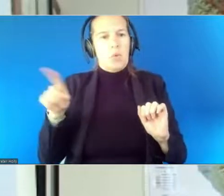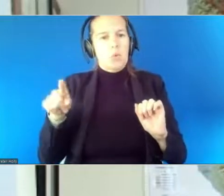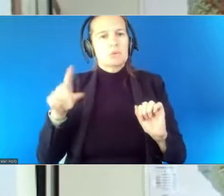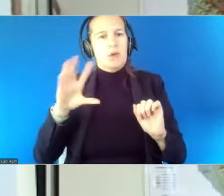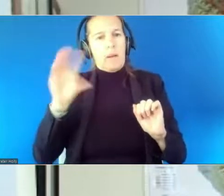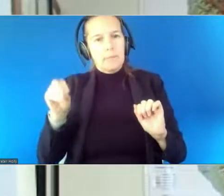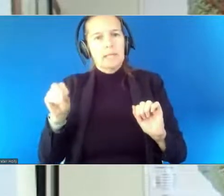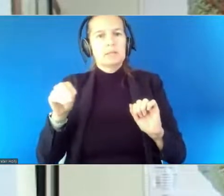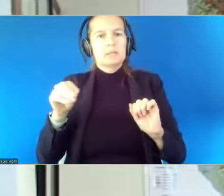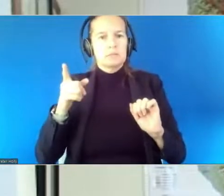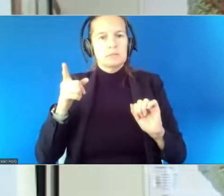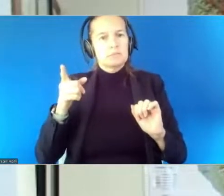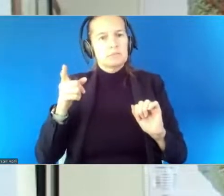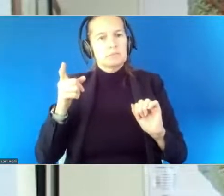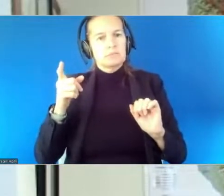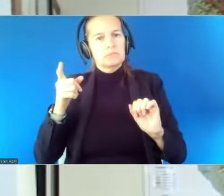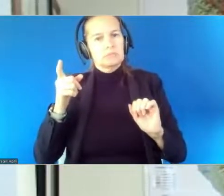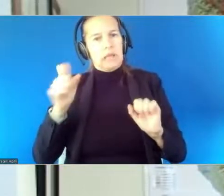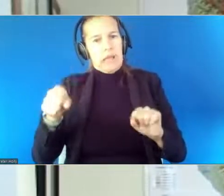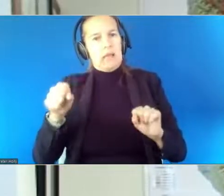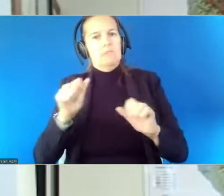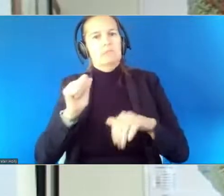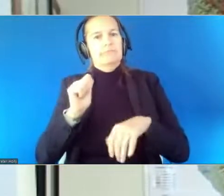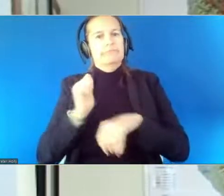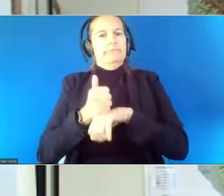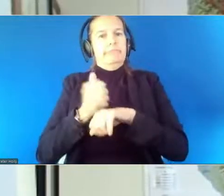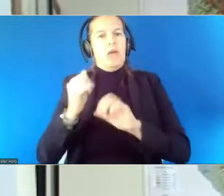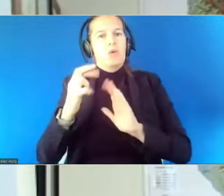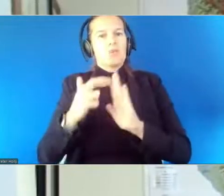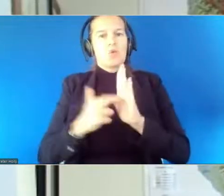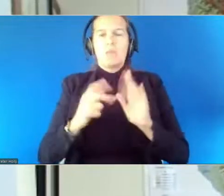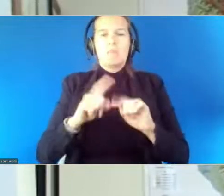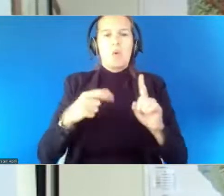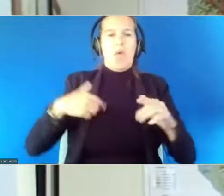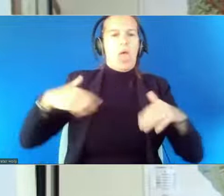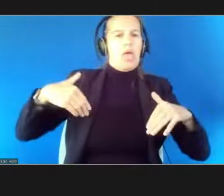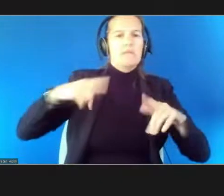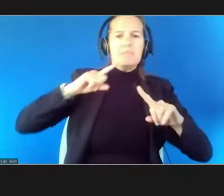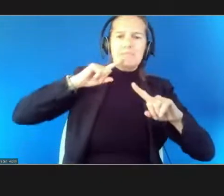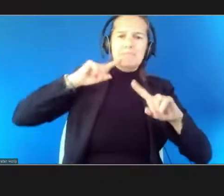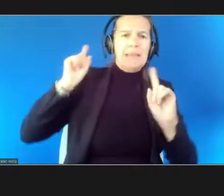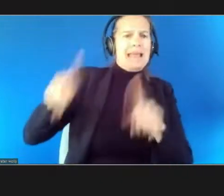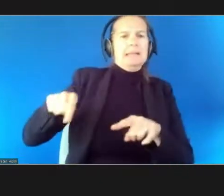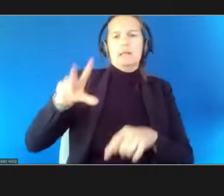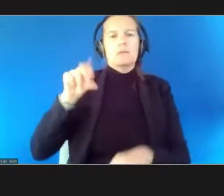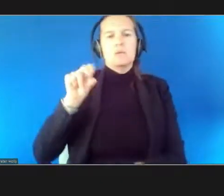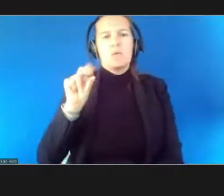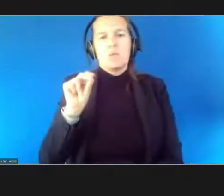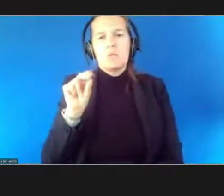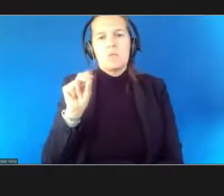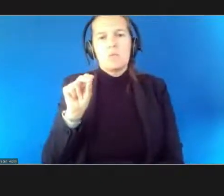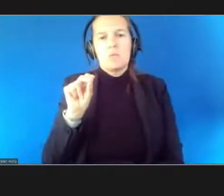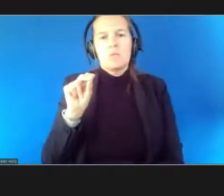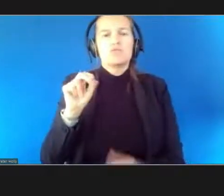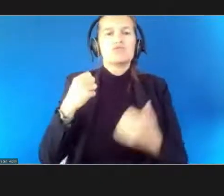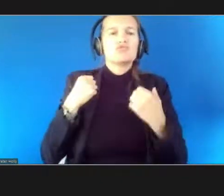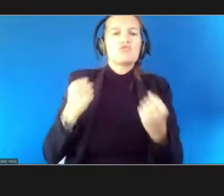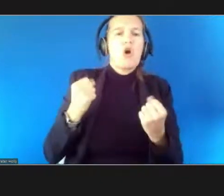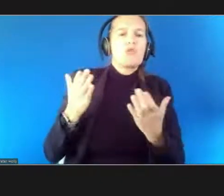those rules, but we have not mandated that they have to do that. We've made a very strong